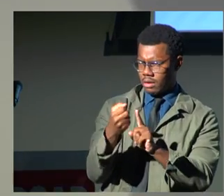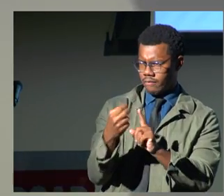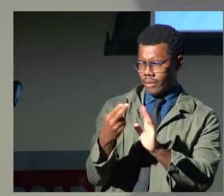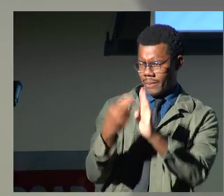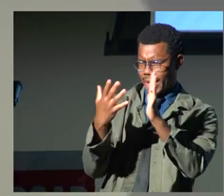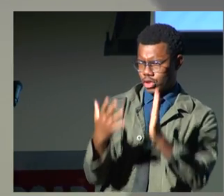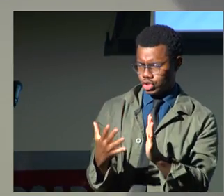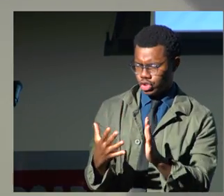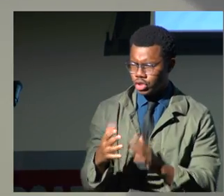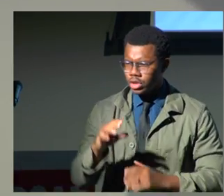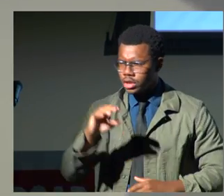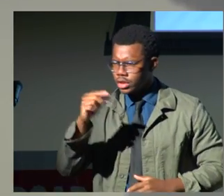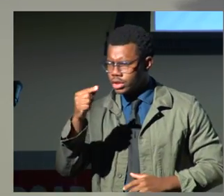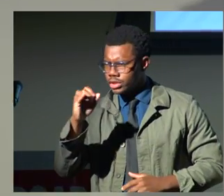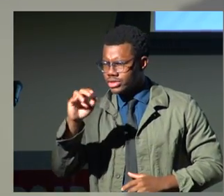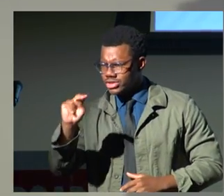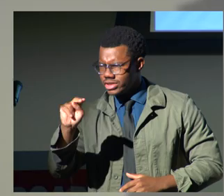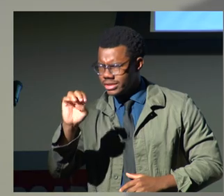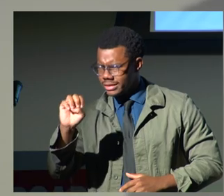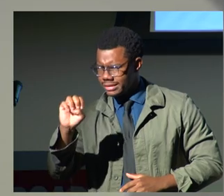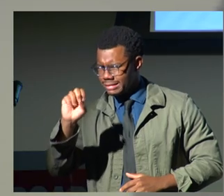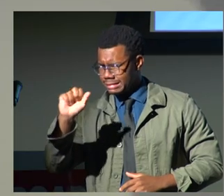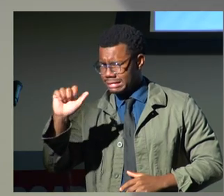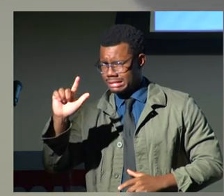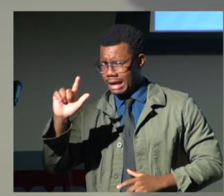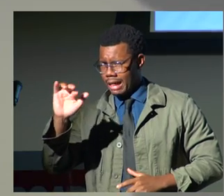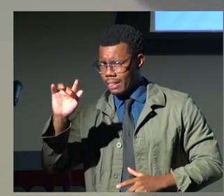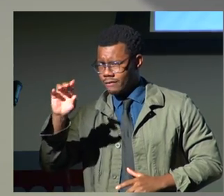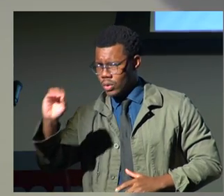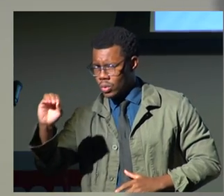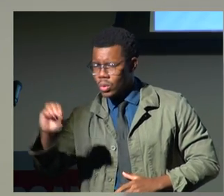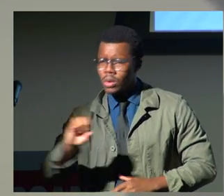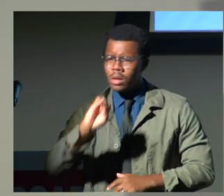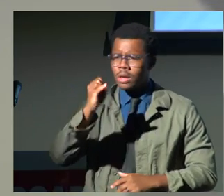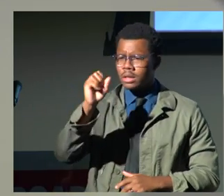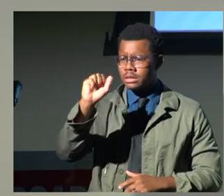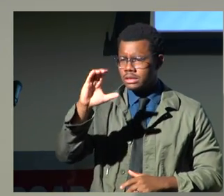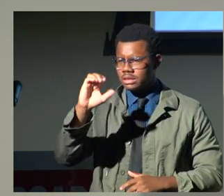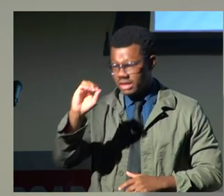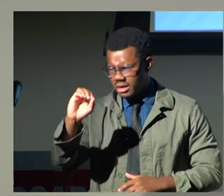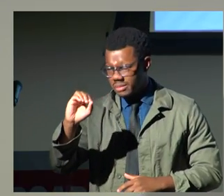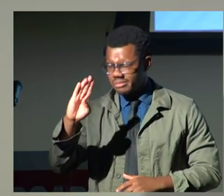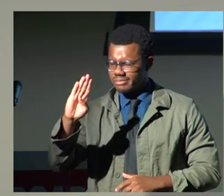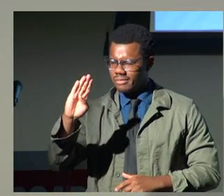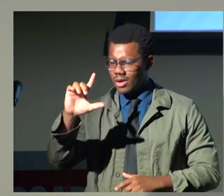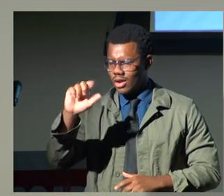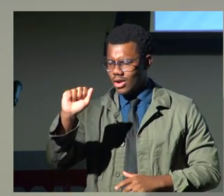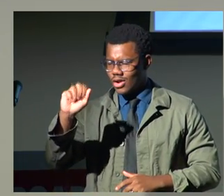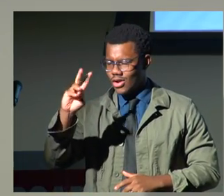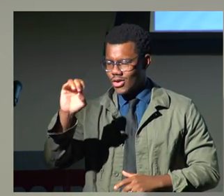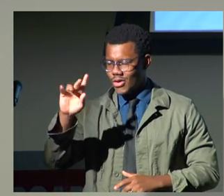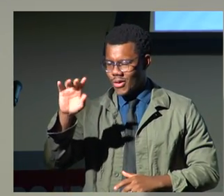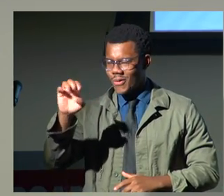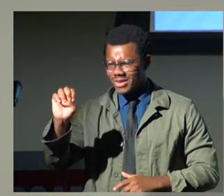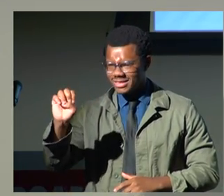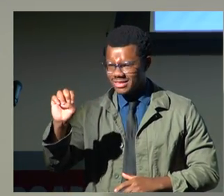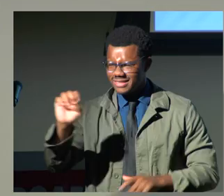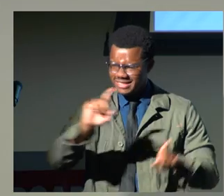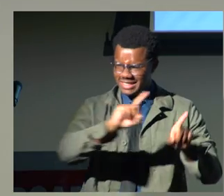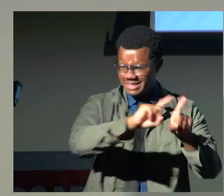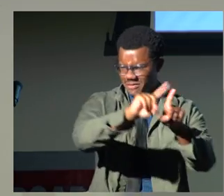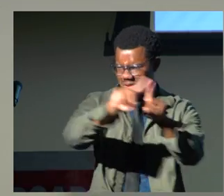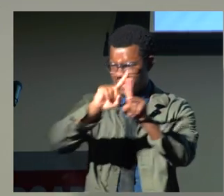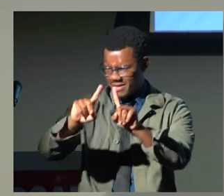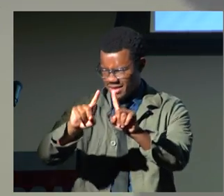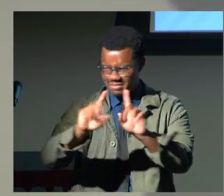Saville, or Jacob Lawrence, of course. But I also want to make art that's as